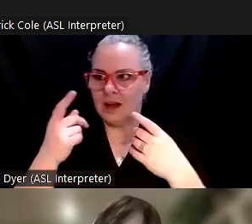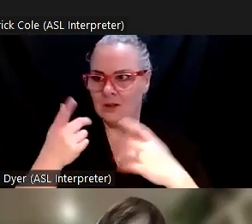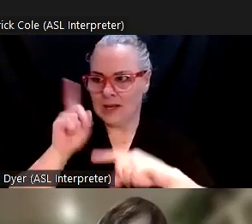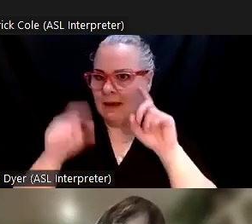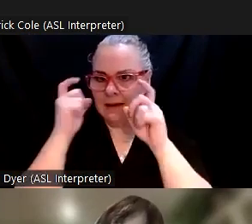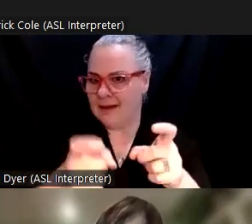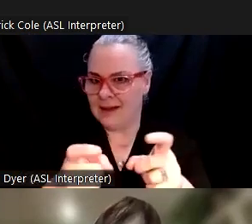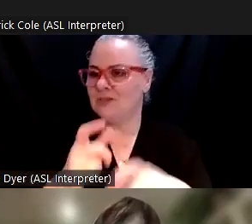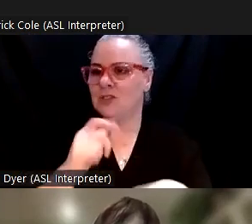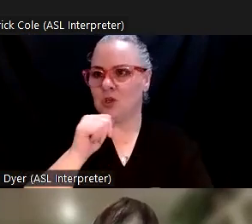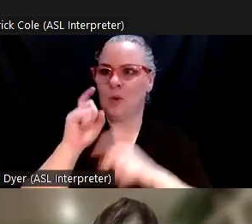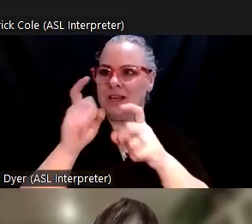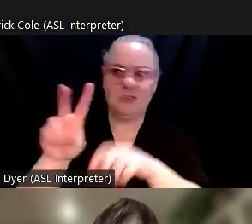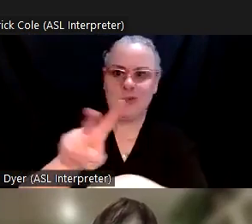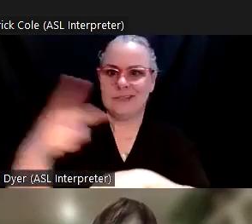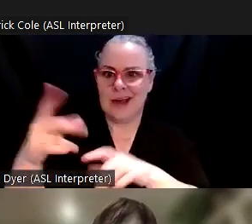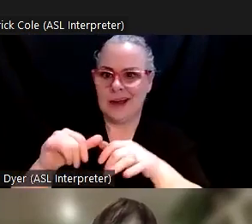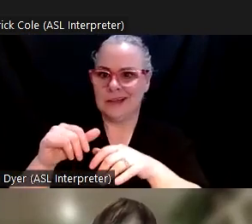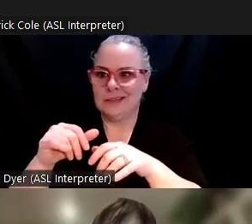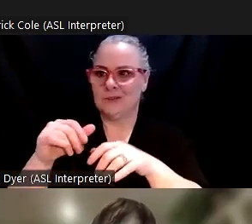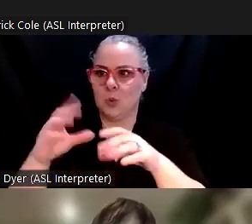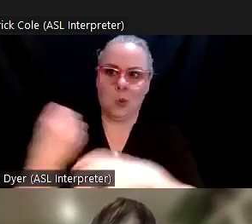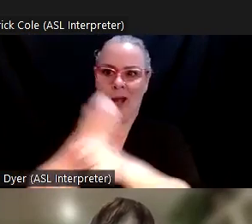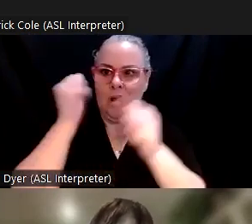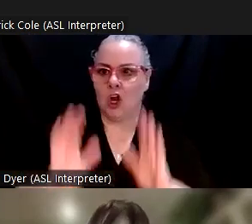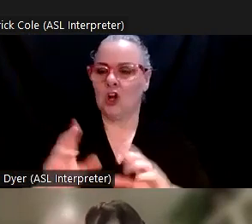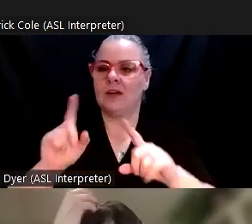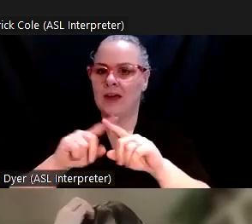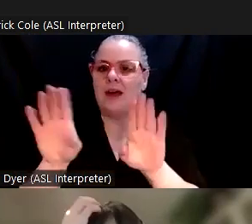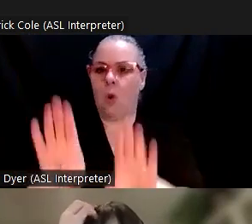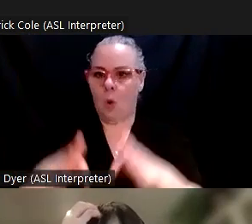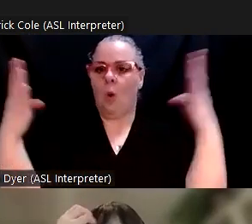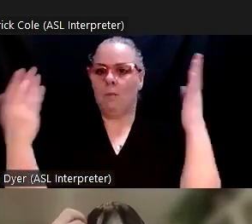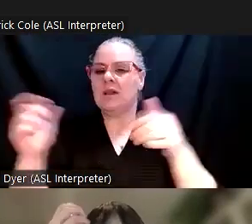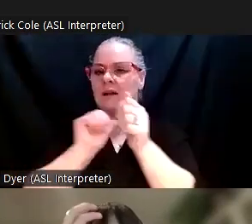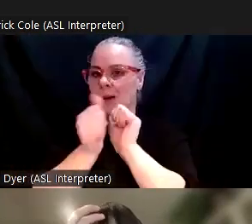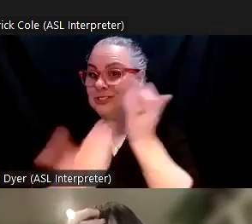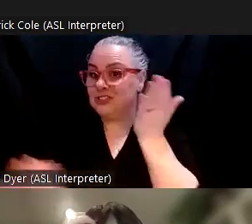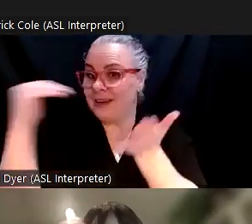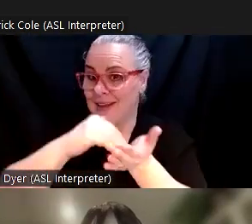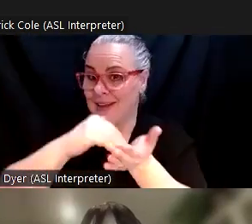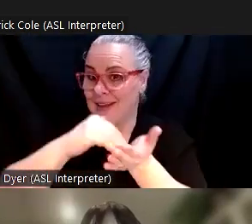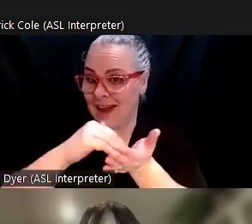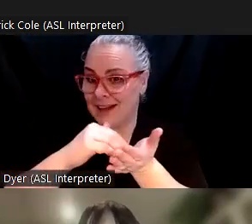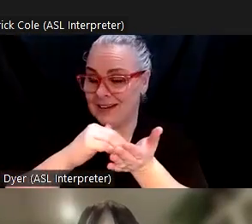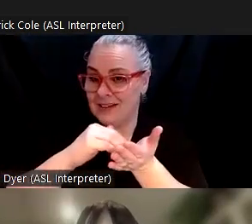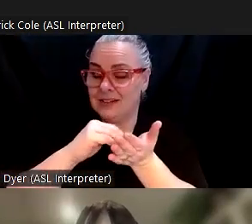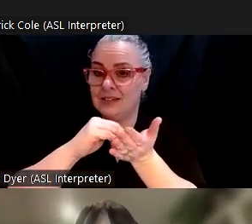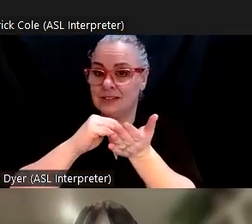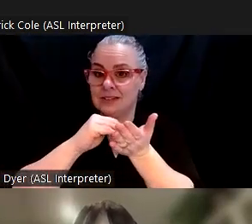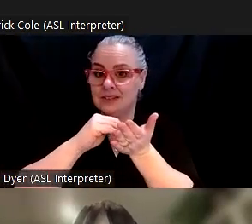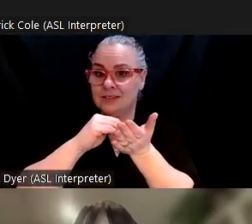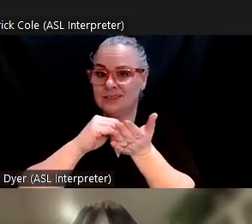the money to the second place finisher, they decided to reopen the competition, which took, as these things